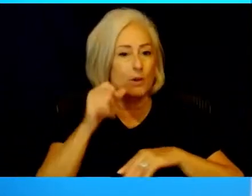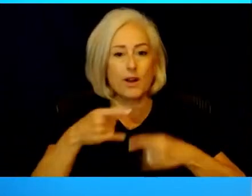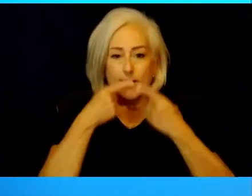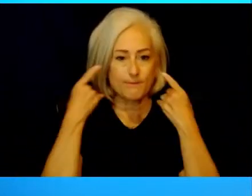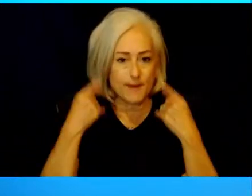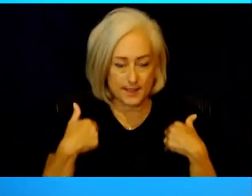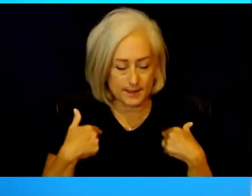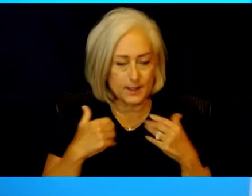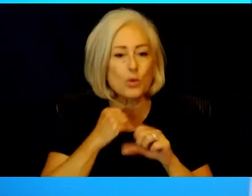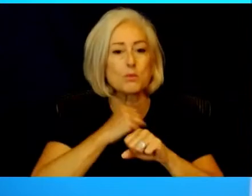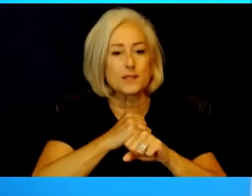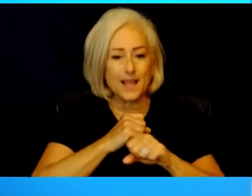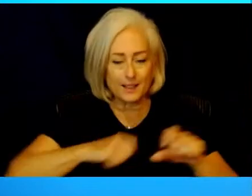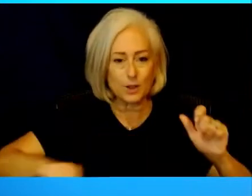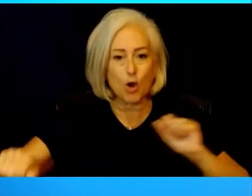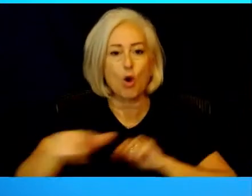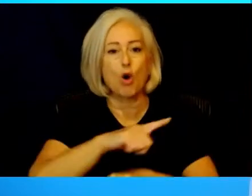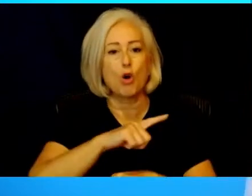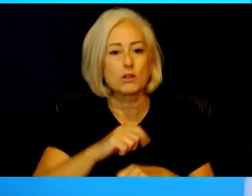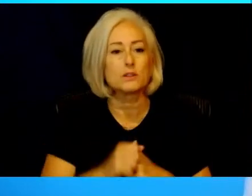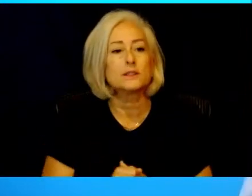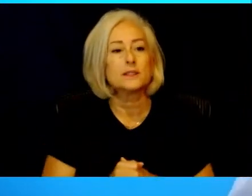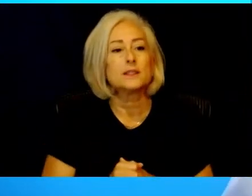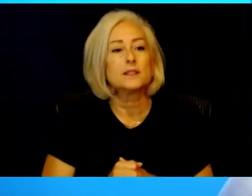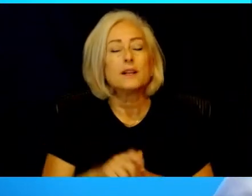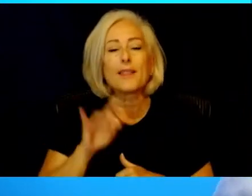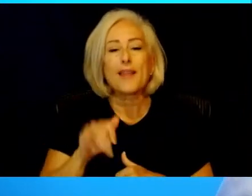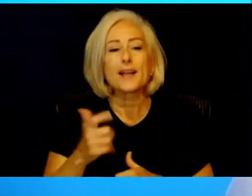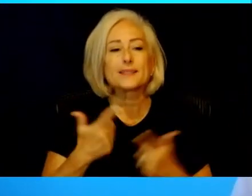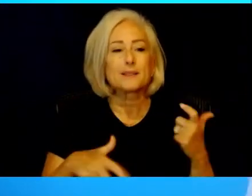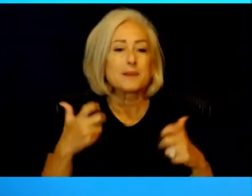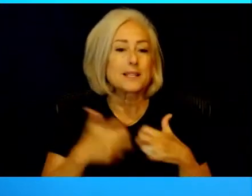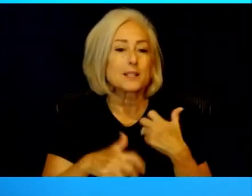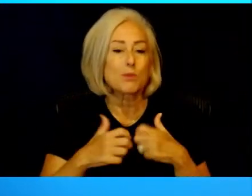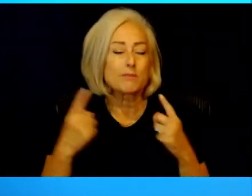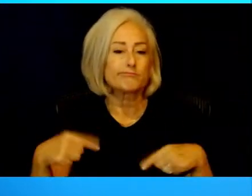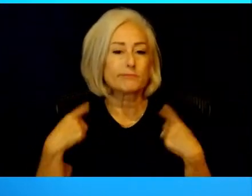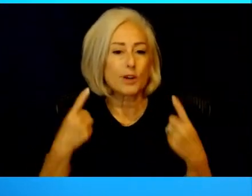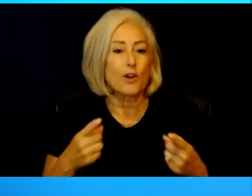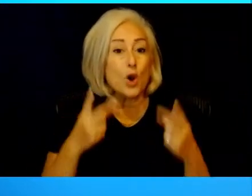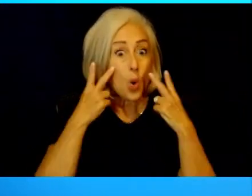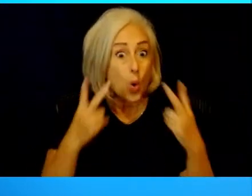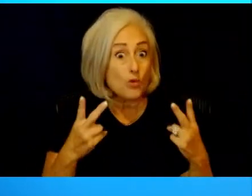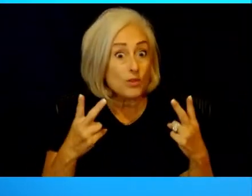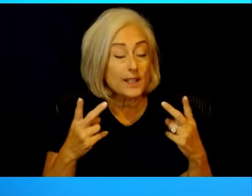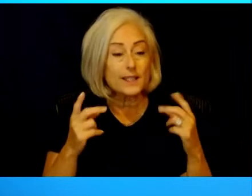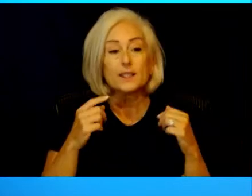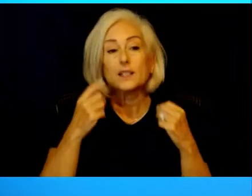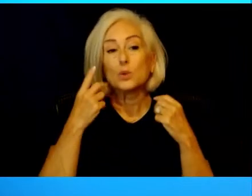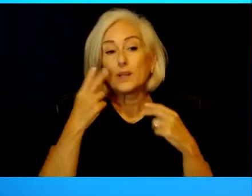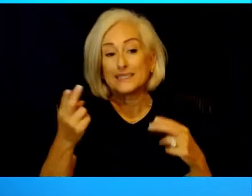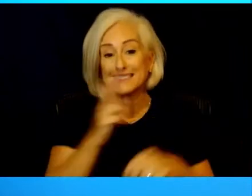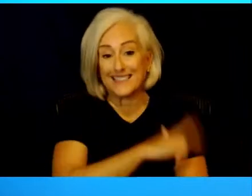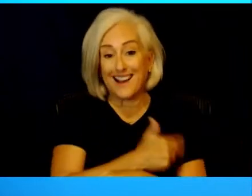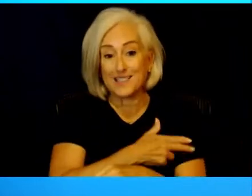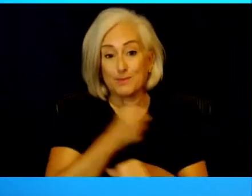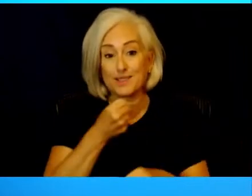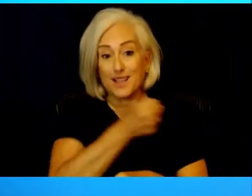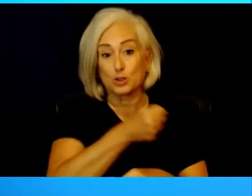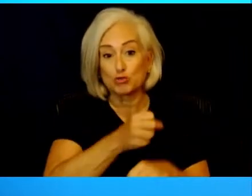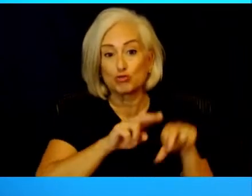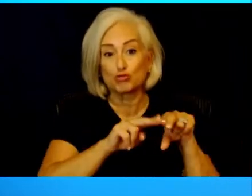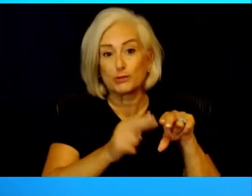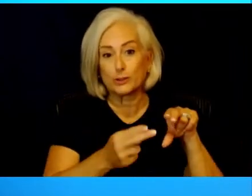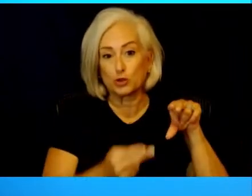big issues there. And hopefully we can start to see a downtrend in hospitalizations. We know that will come a little bit later,